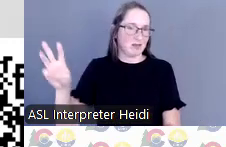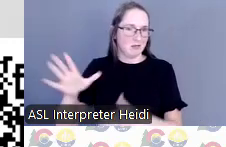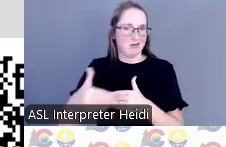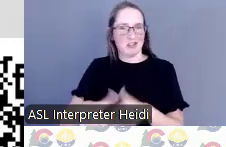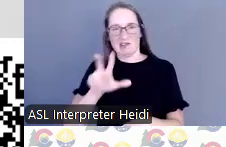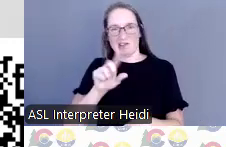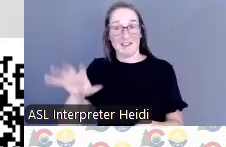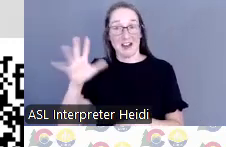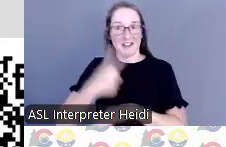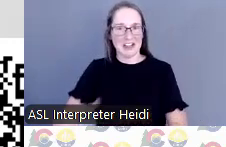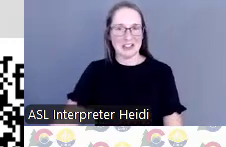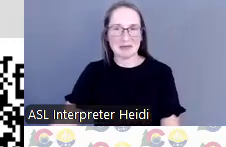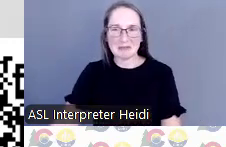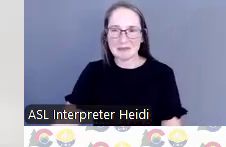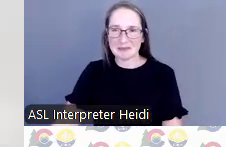5 days.